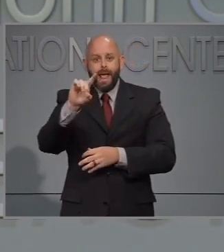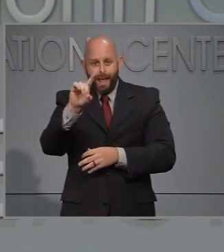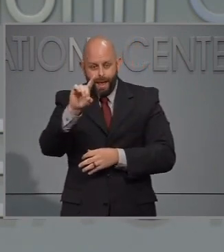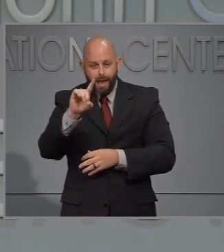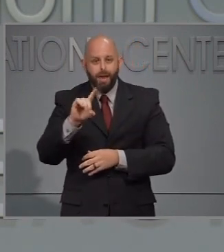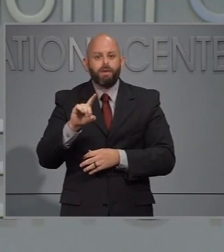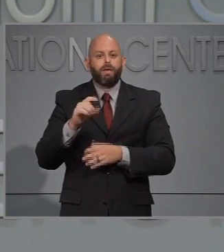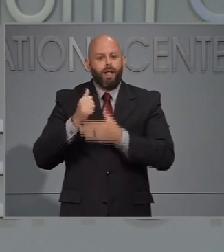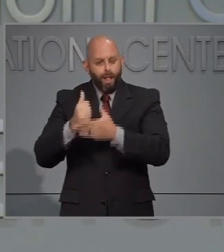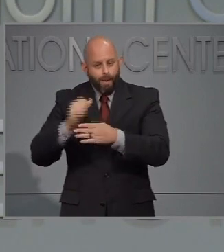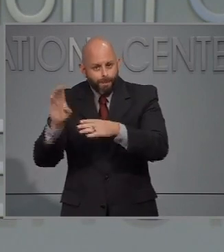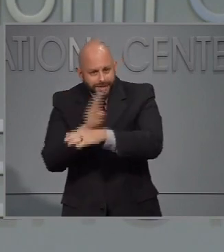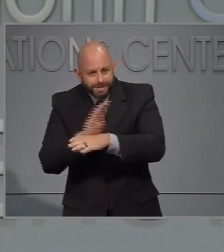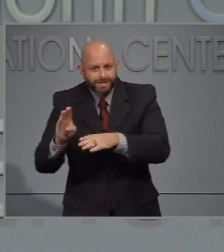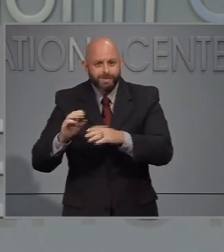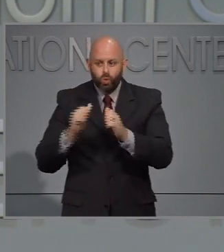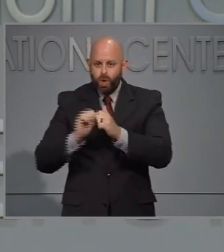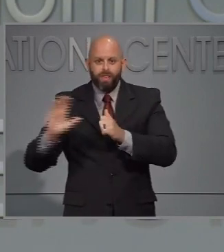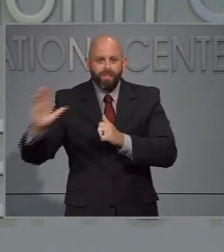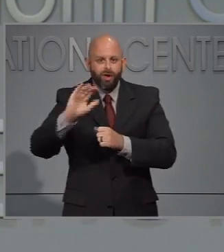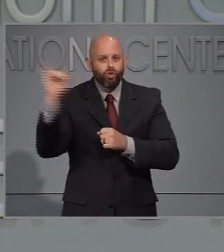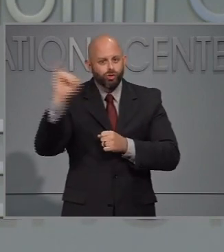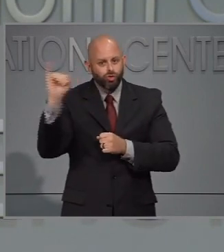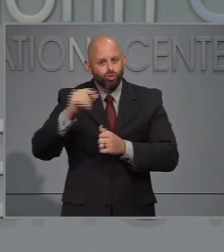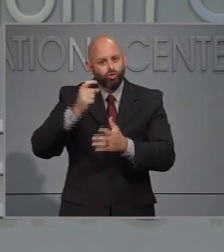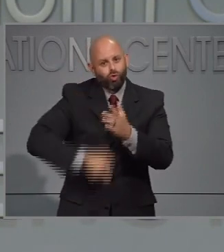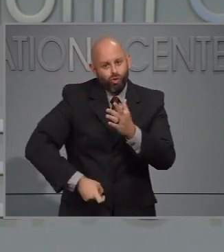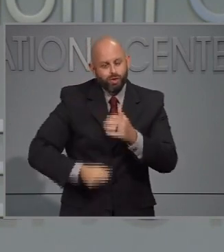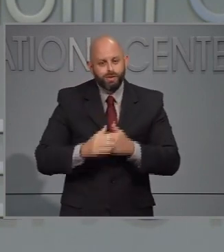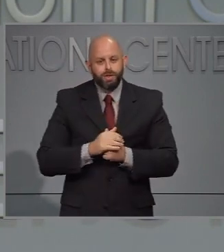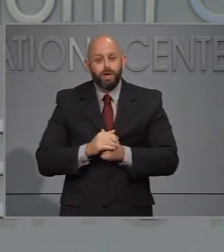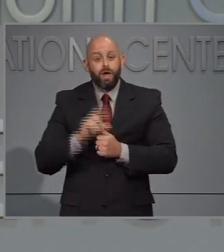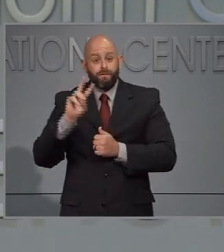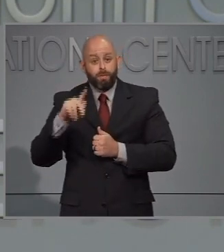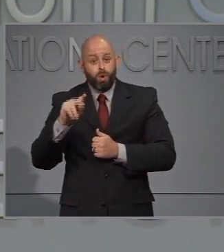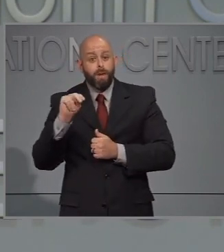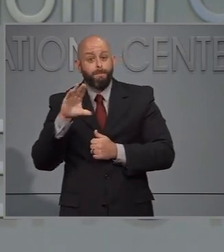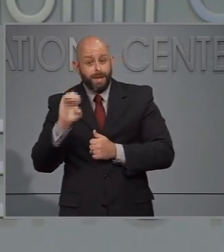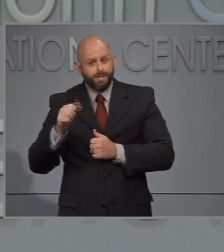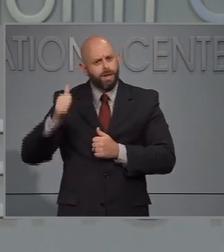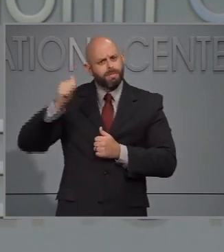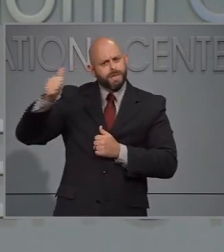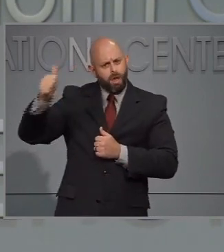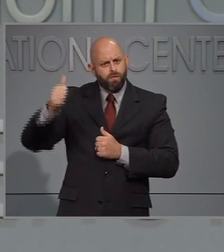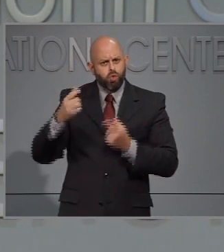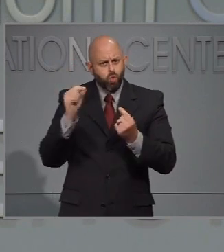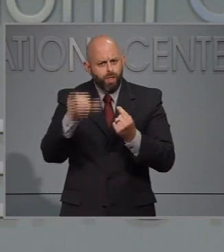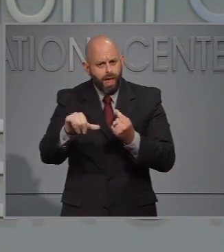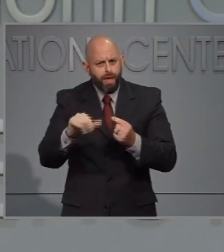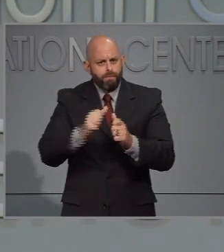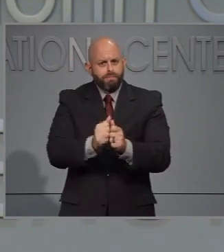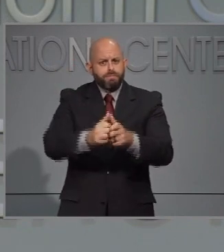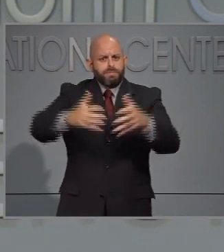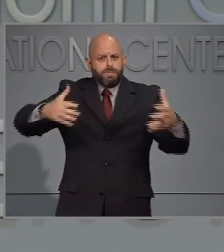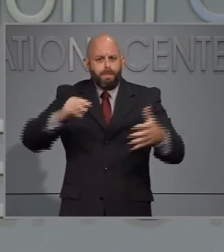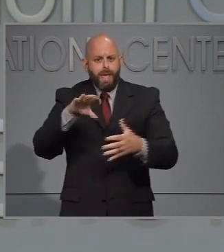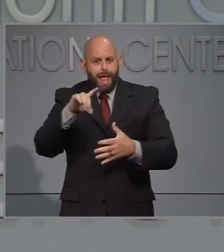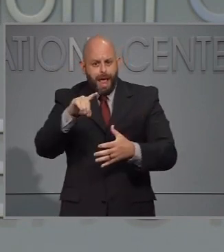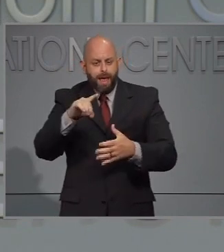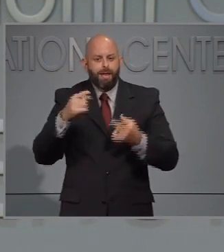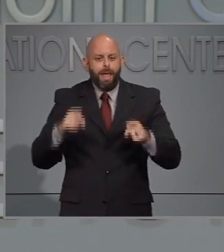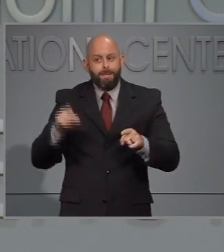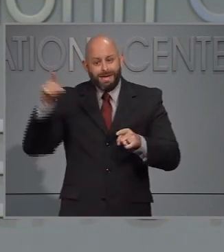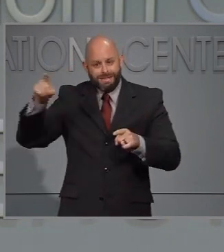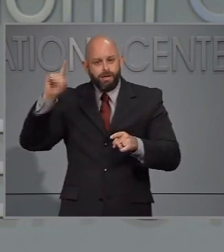insurance premiums. Vice President Pence did that when he was governor of Indiana. We've seen a lot of states across the